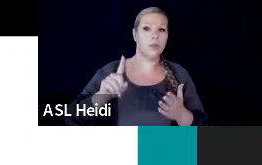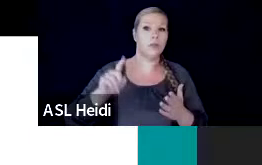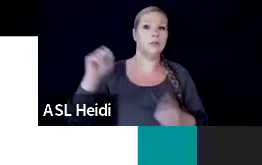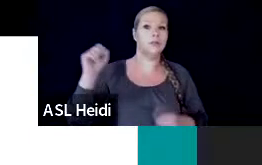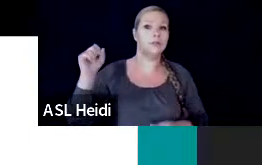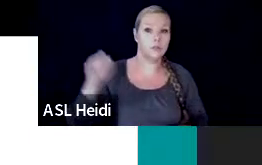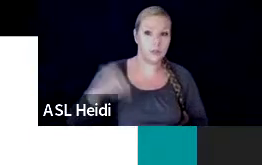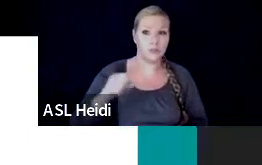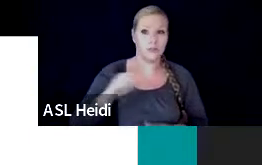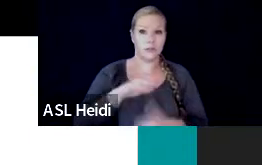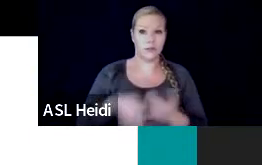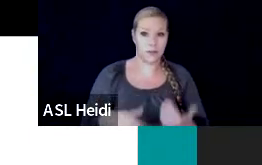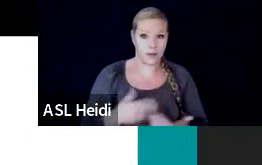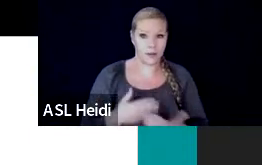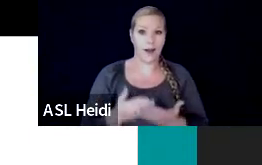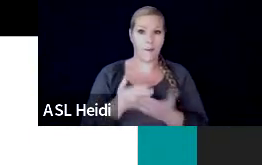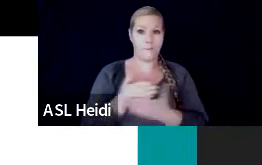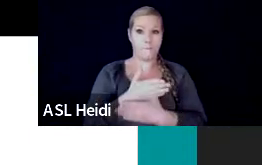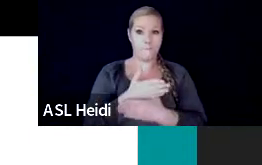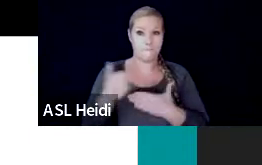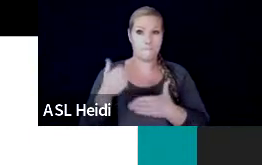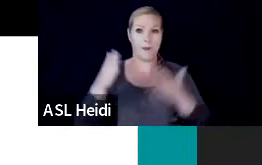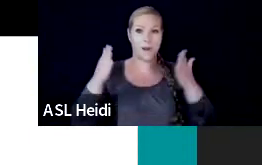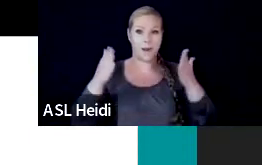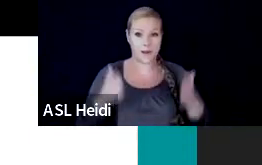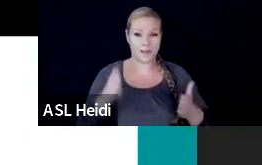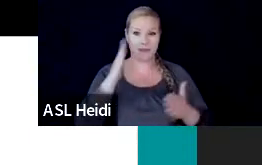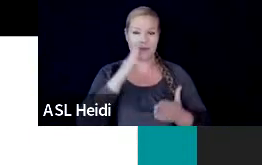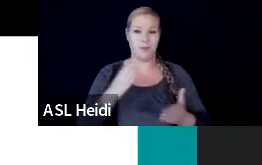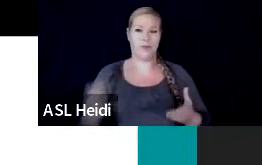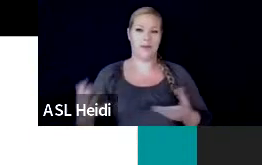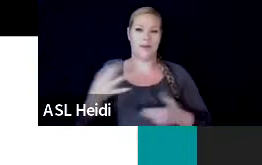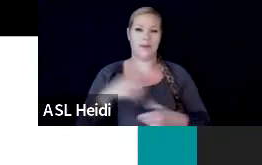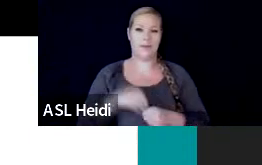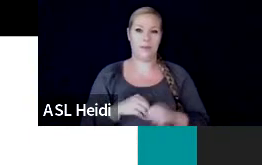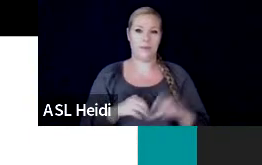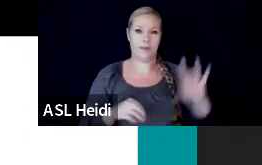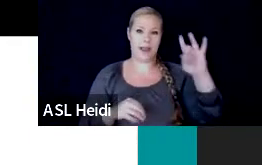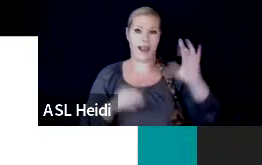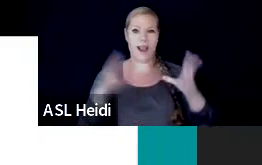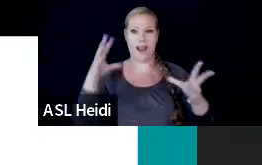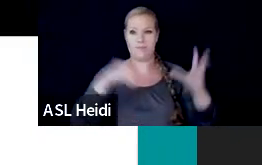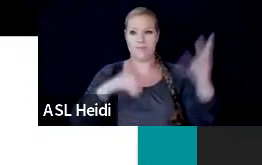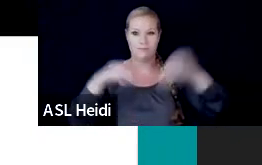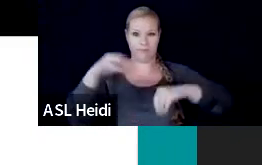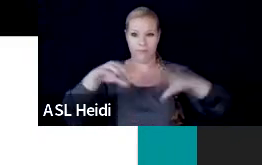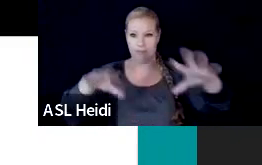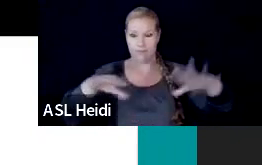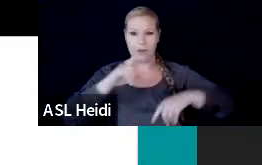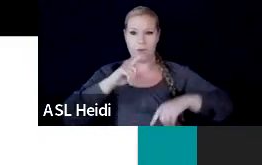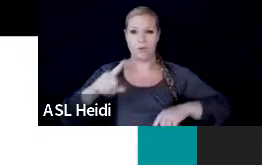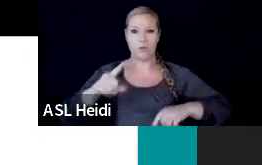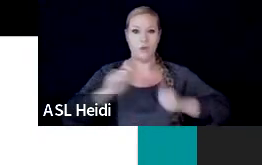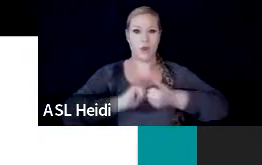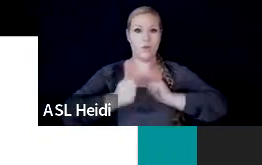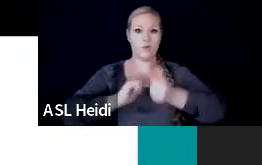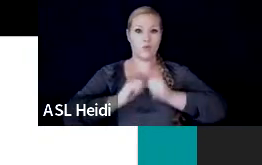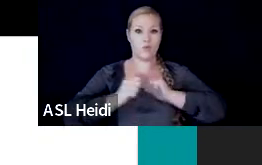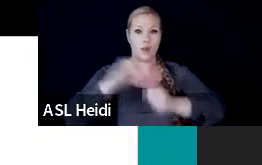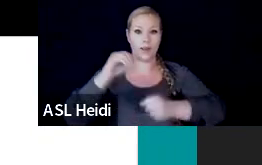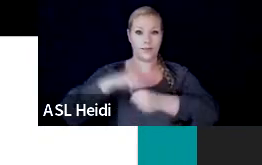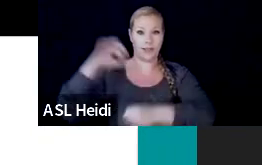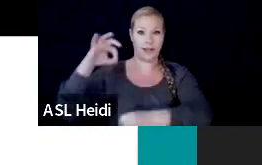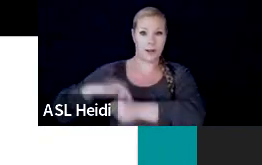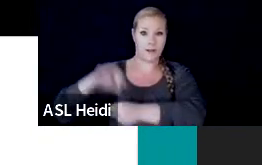we're not going to outguess the politics of what's happening, as races are still uncertain. So we